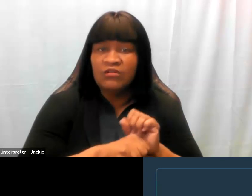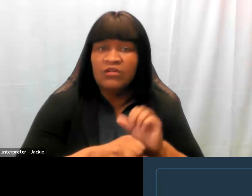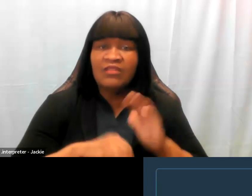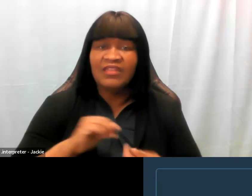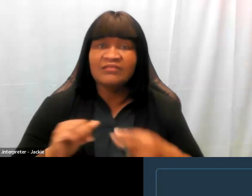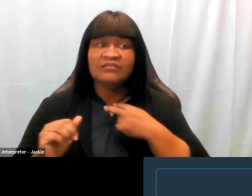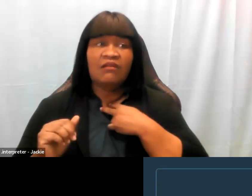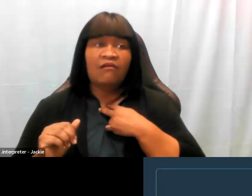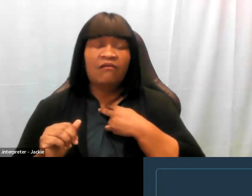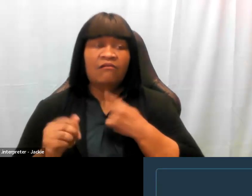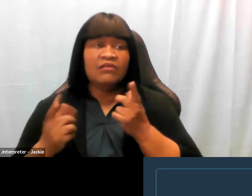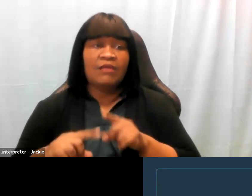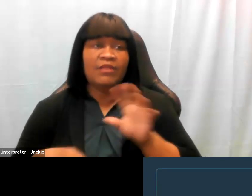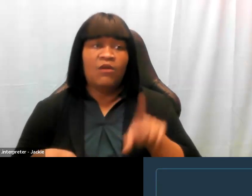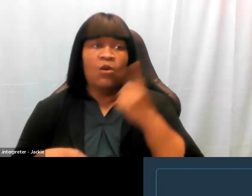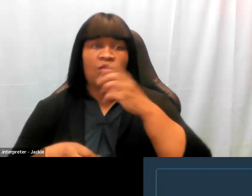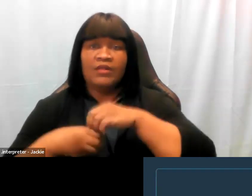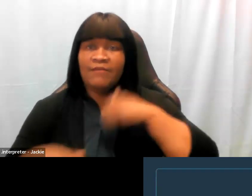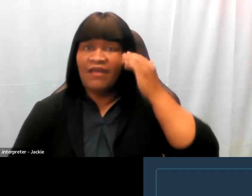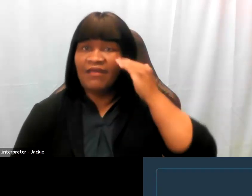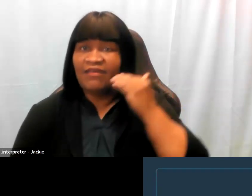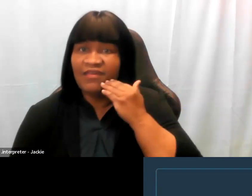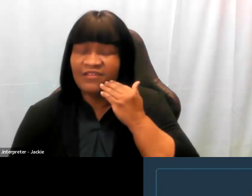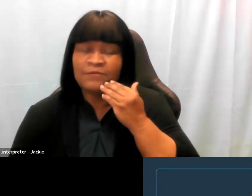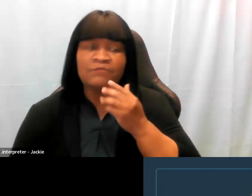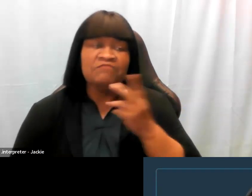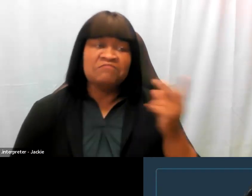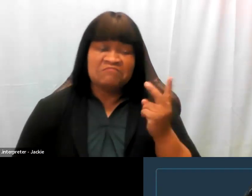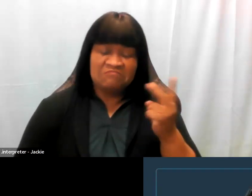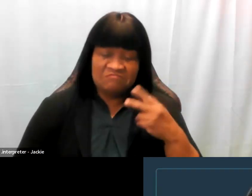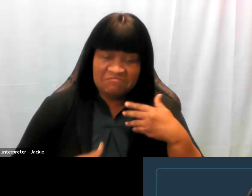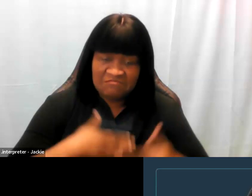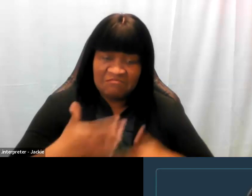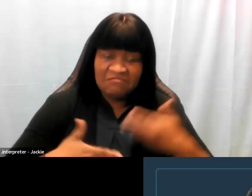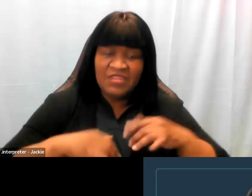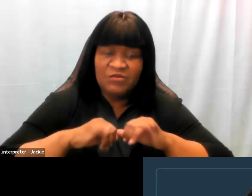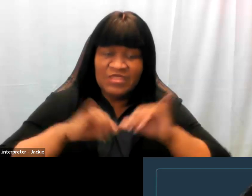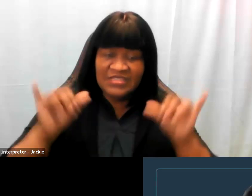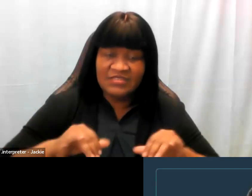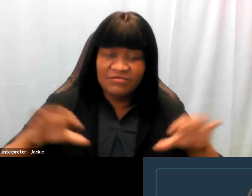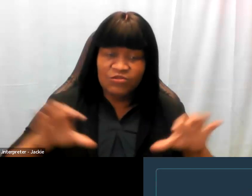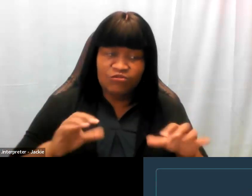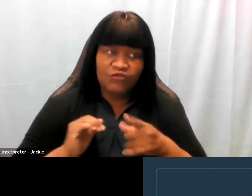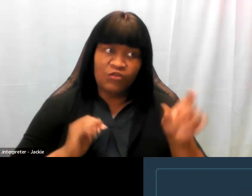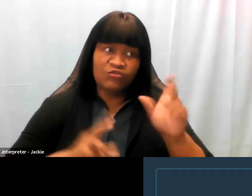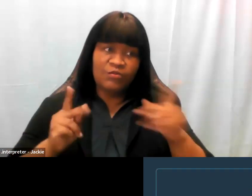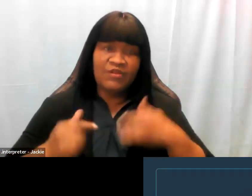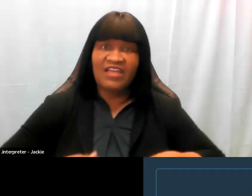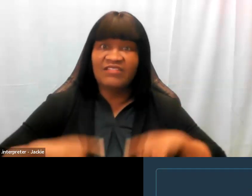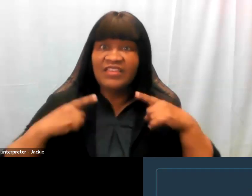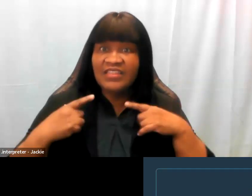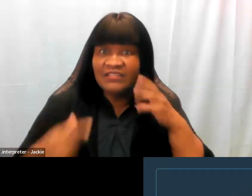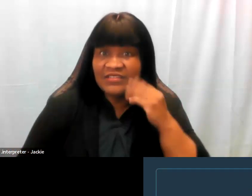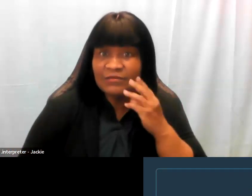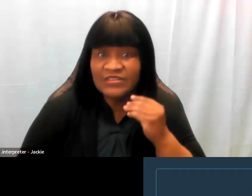only in my head. They're always grounding me in what the system does to persons with lived experience that I personally can be